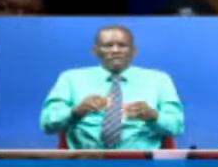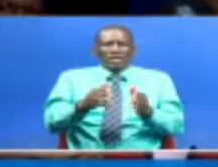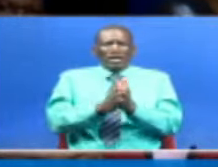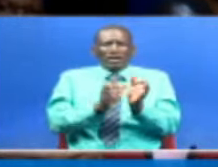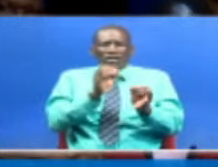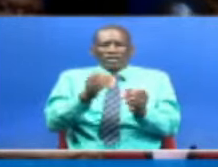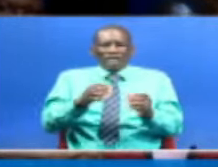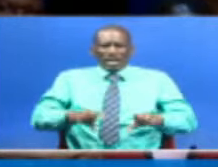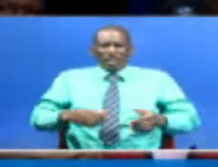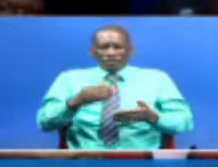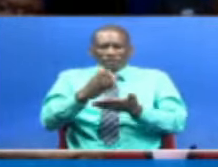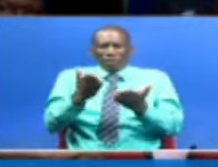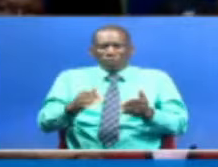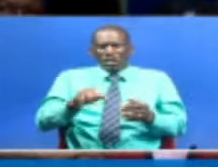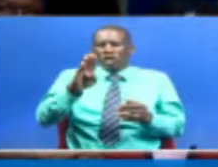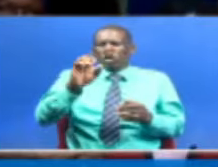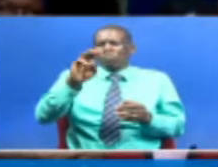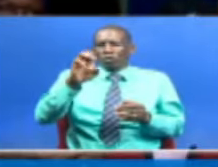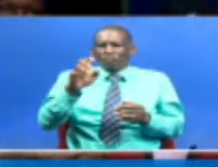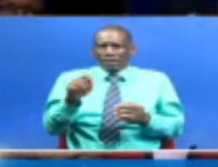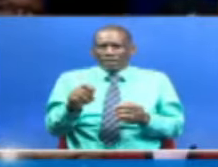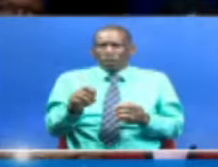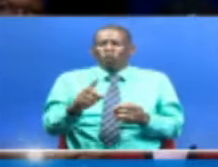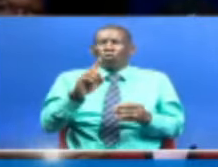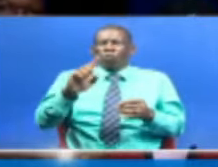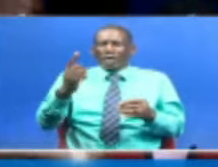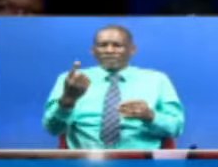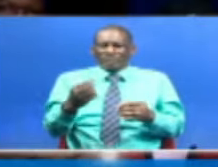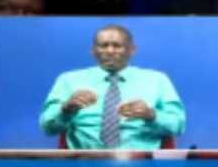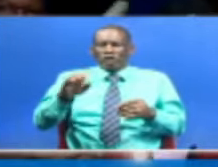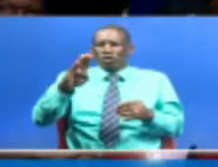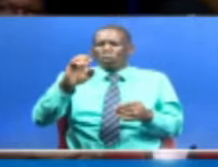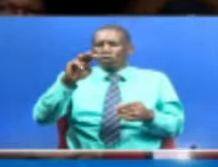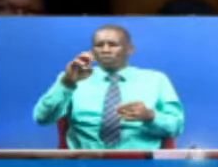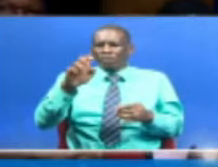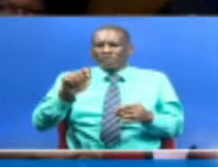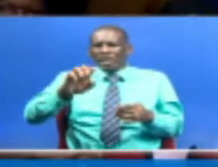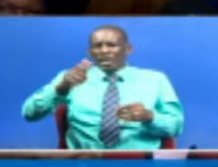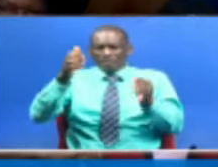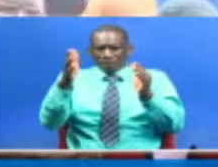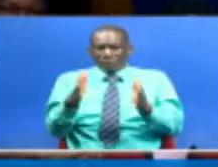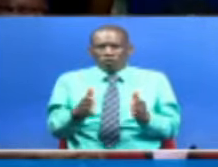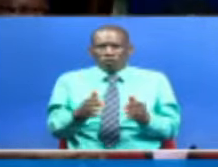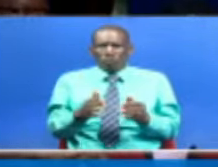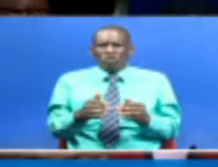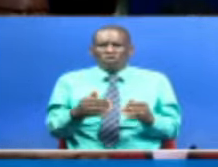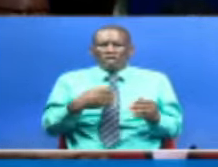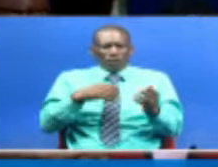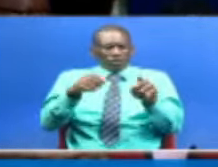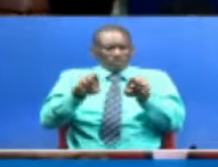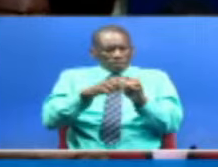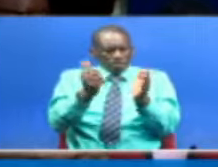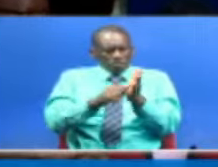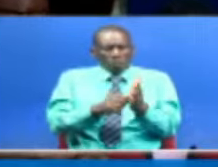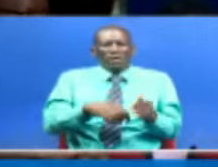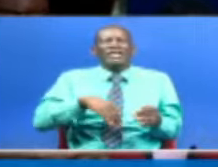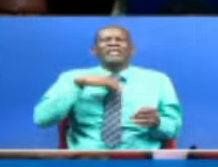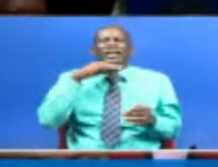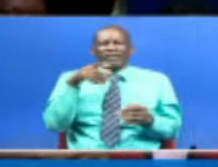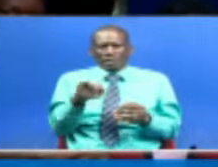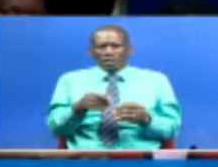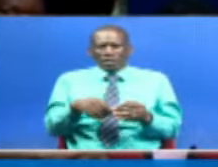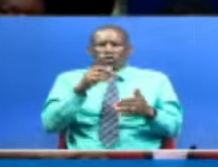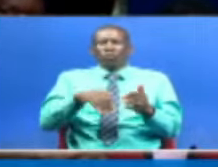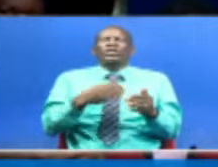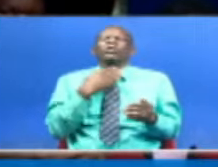in Kabuyangeki in Bomet, and at one time, somebody else also was got the same problem and he was killed. What I just